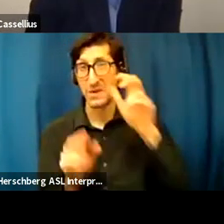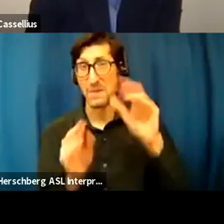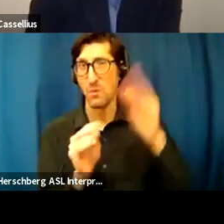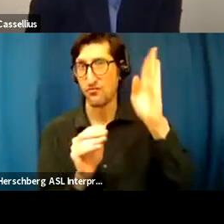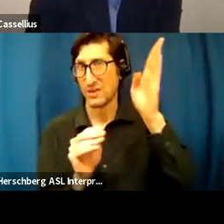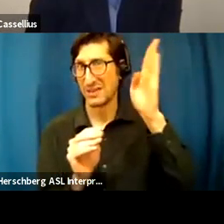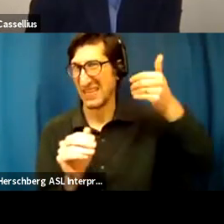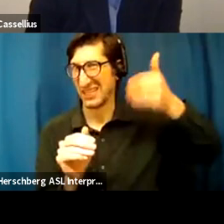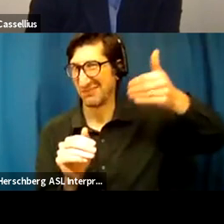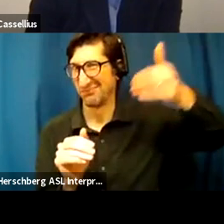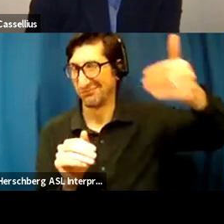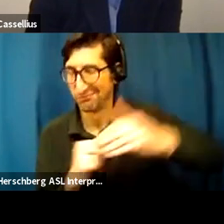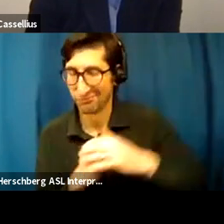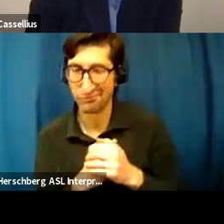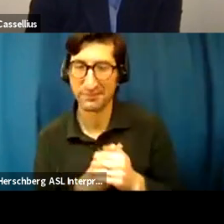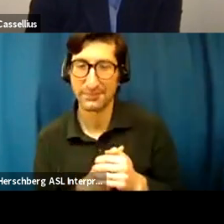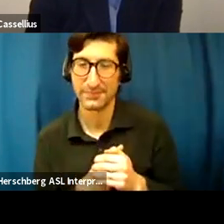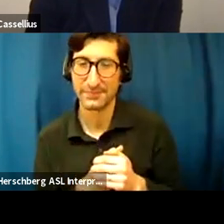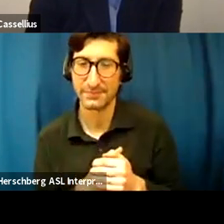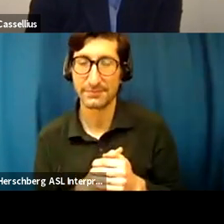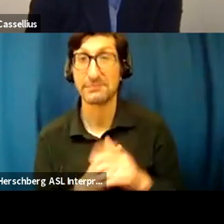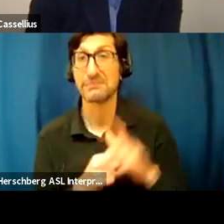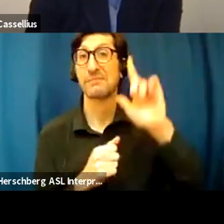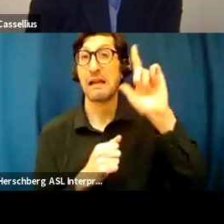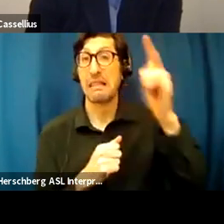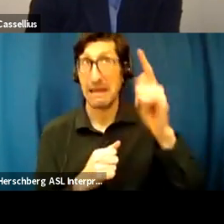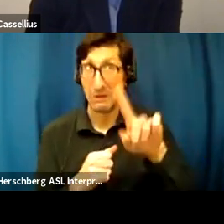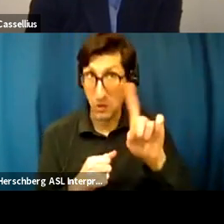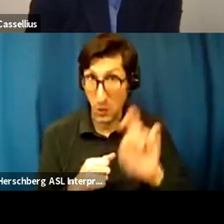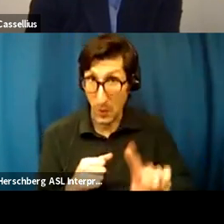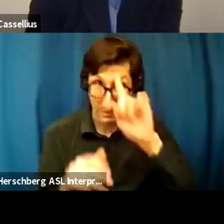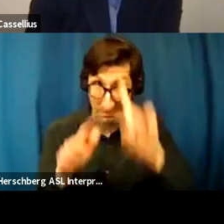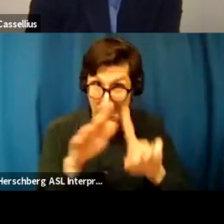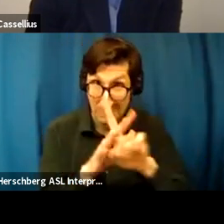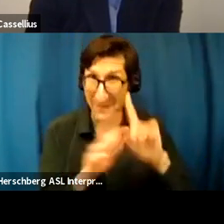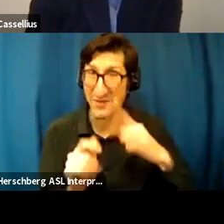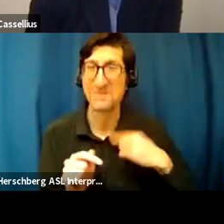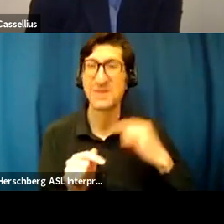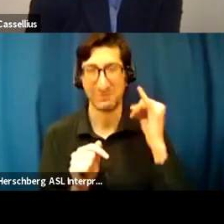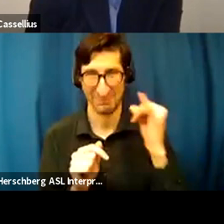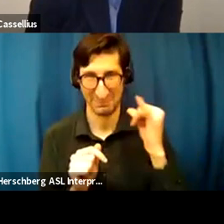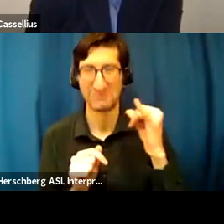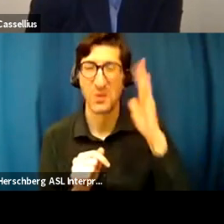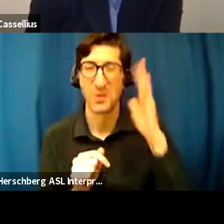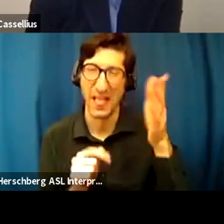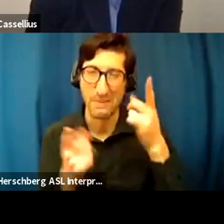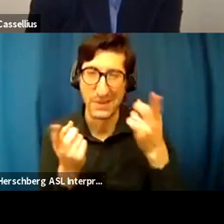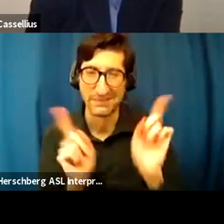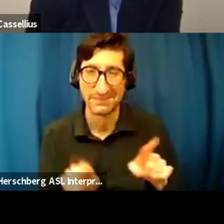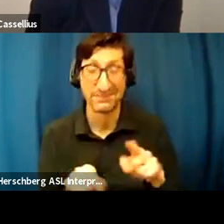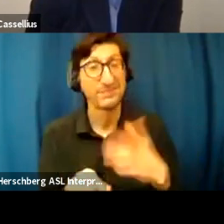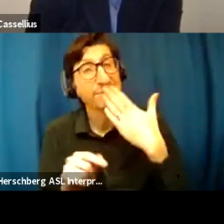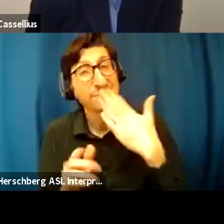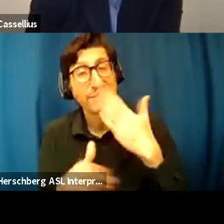move along. I know I will also have additional questions. So thanks everybody